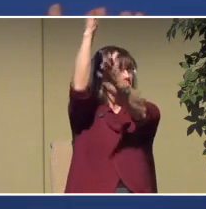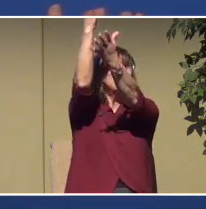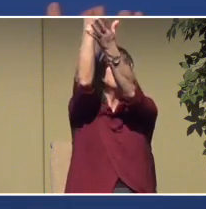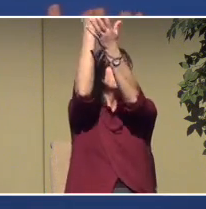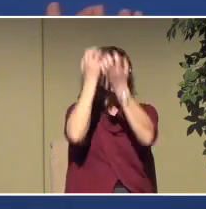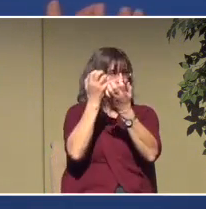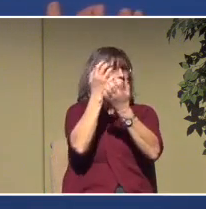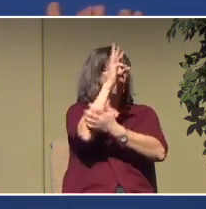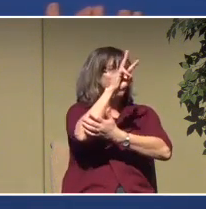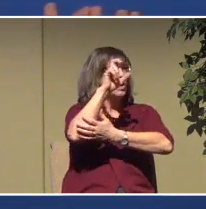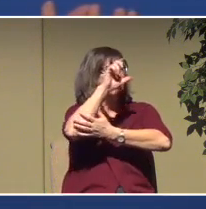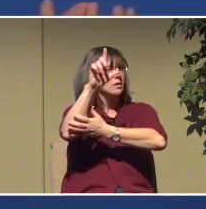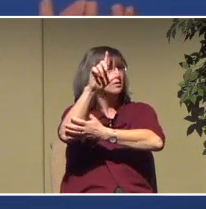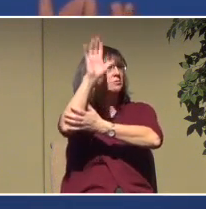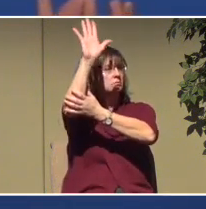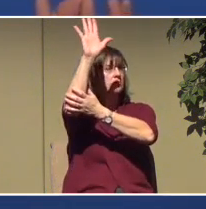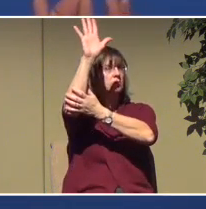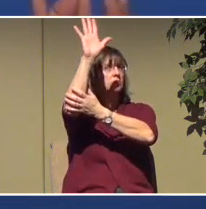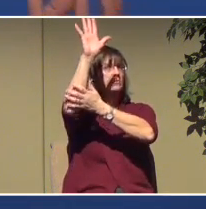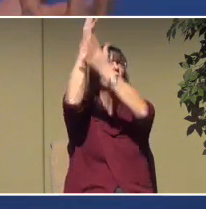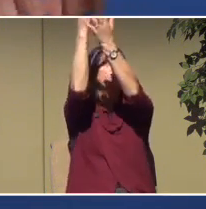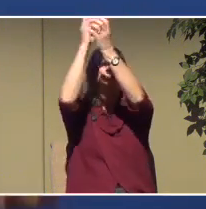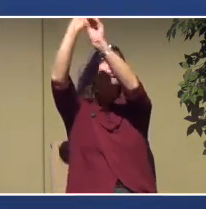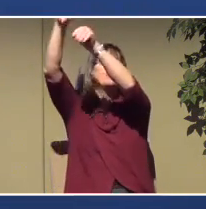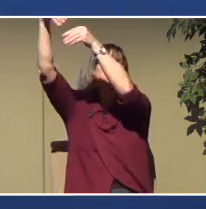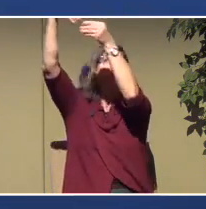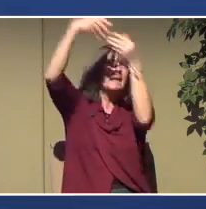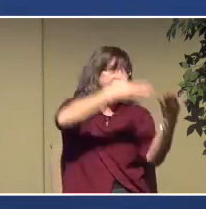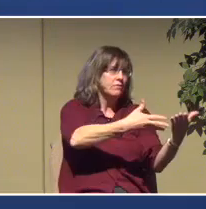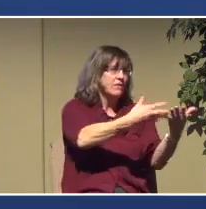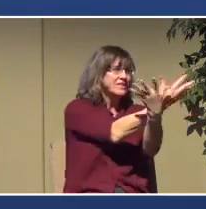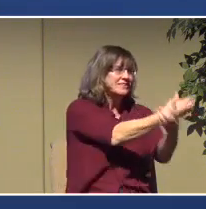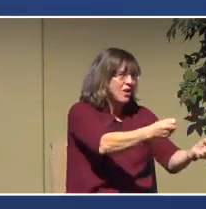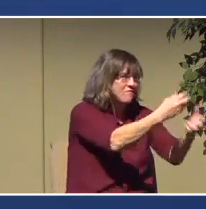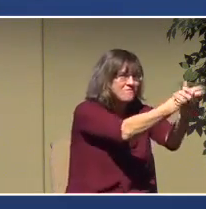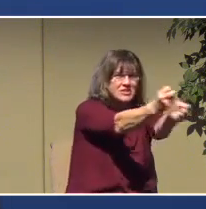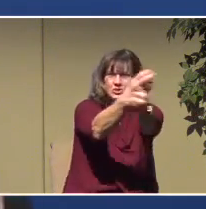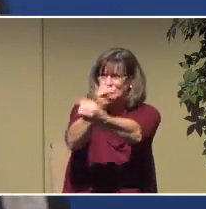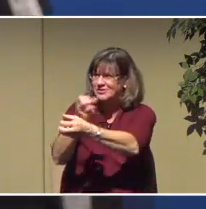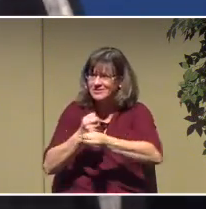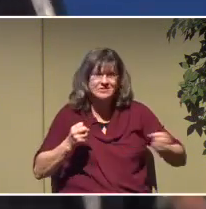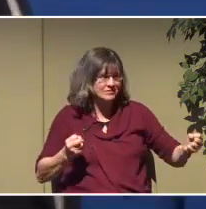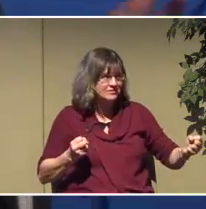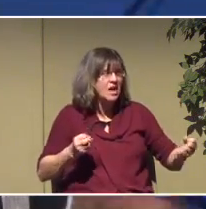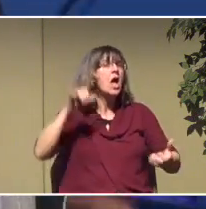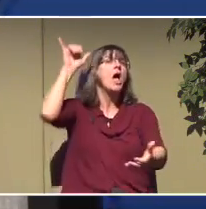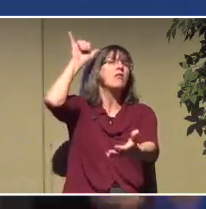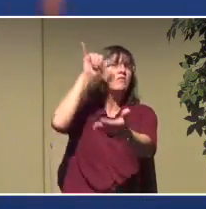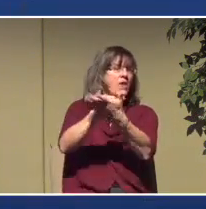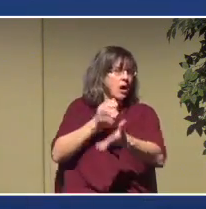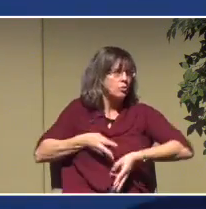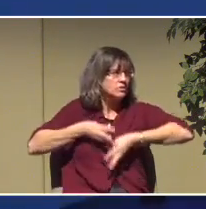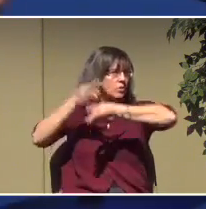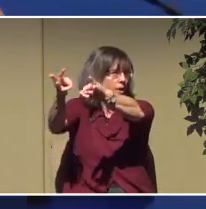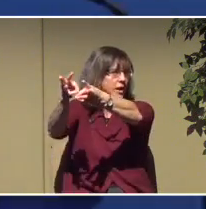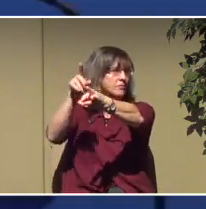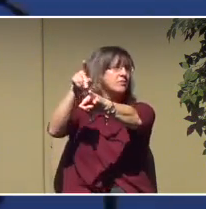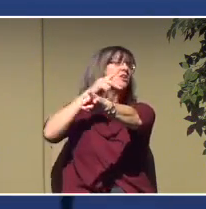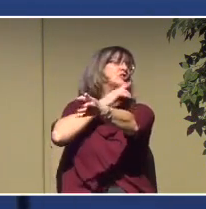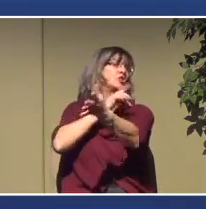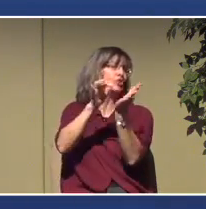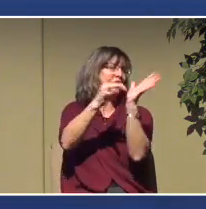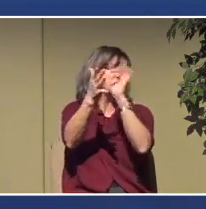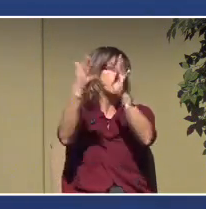to provide salvation. And this was the only way. And so it was that the Father had sent the